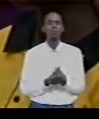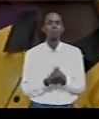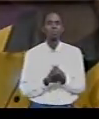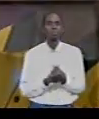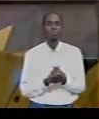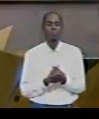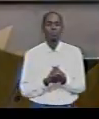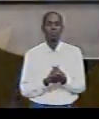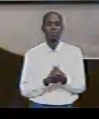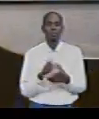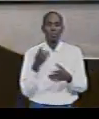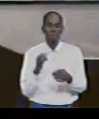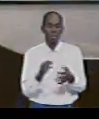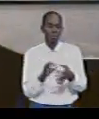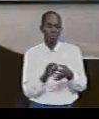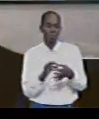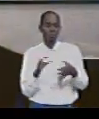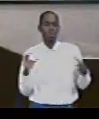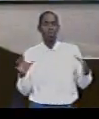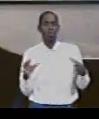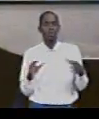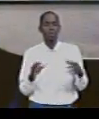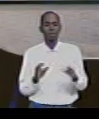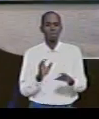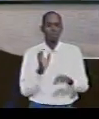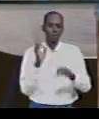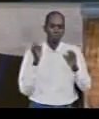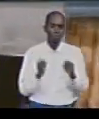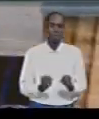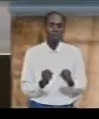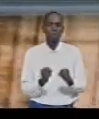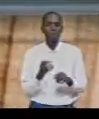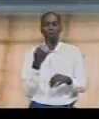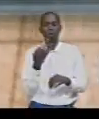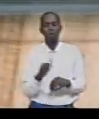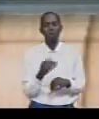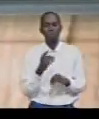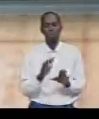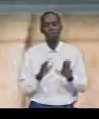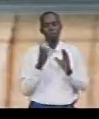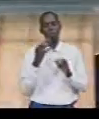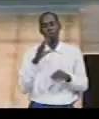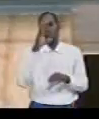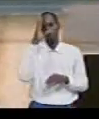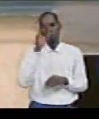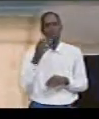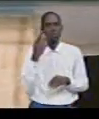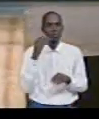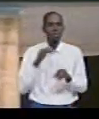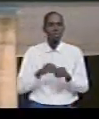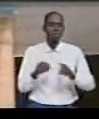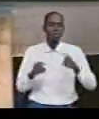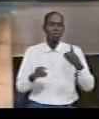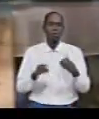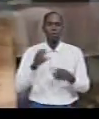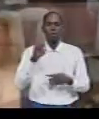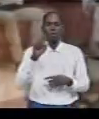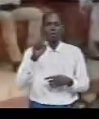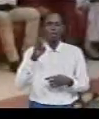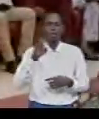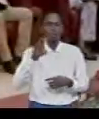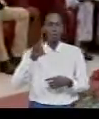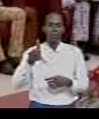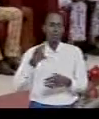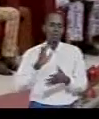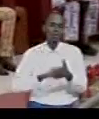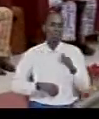Discipline effect of the fear of man. Look at 1 Samuel chapter 15. In 1 Samuel chapter